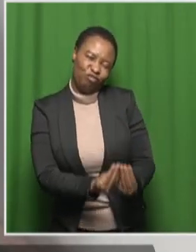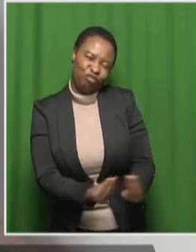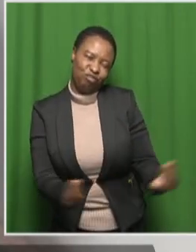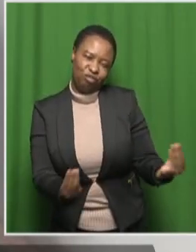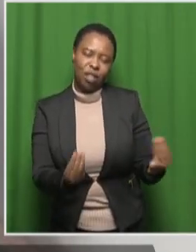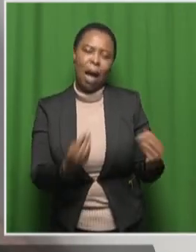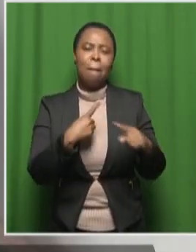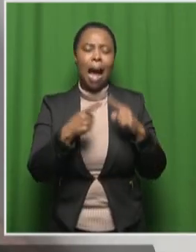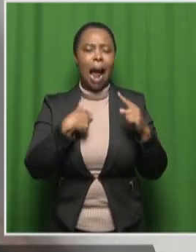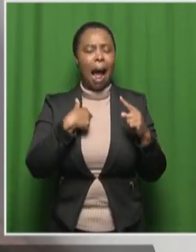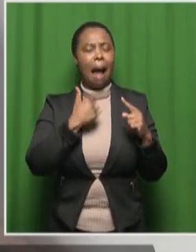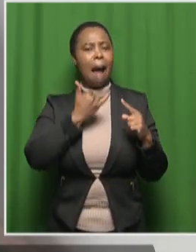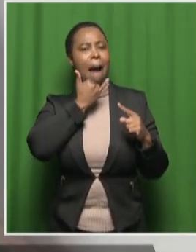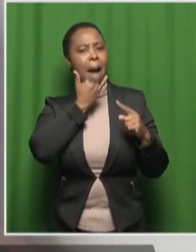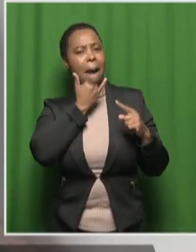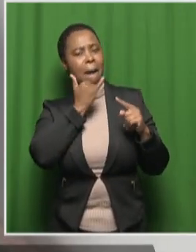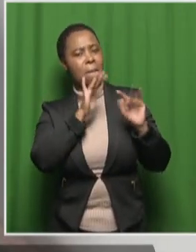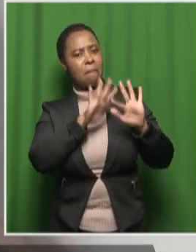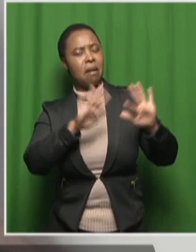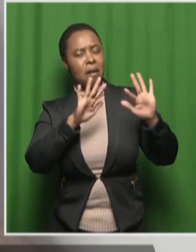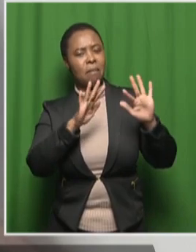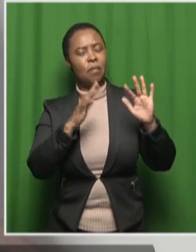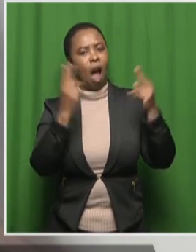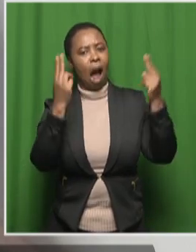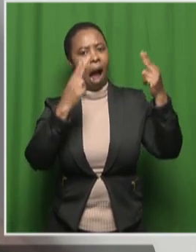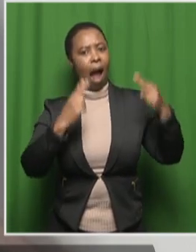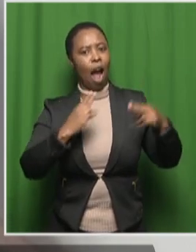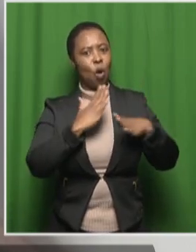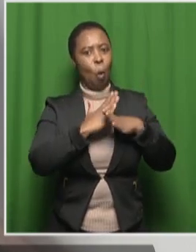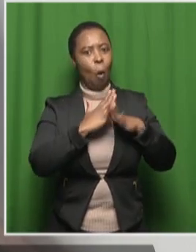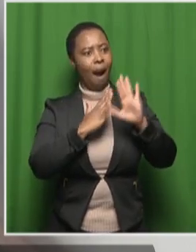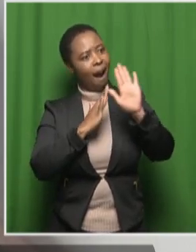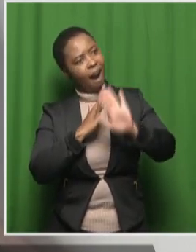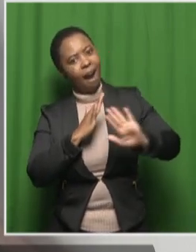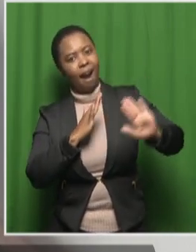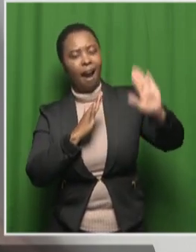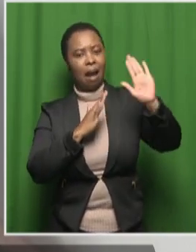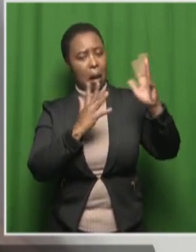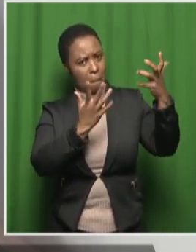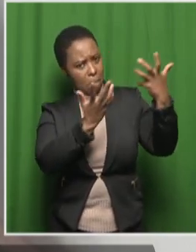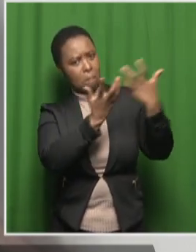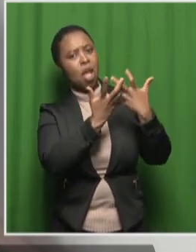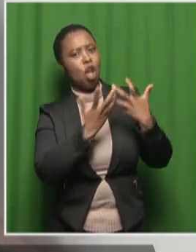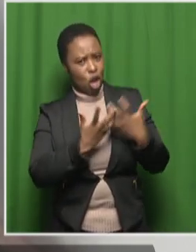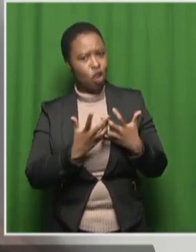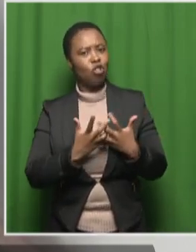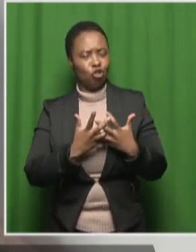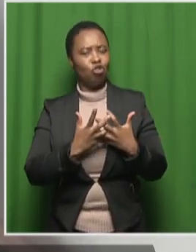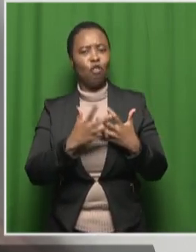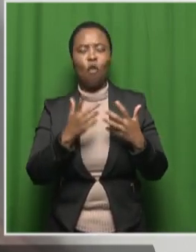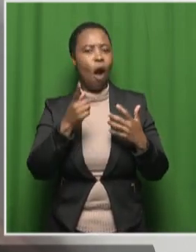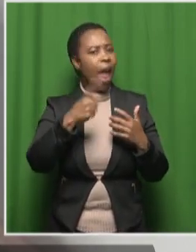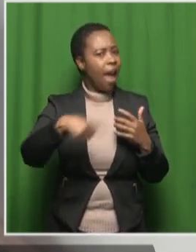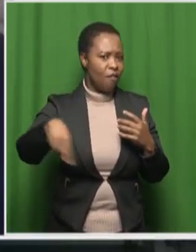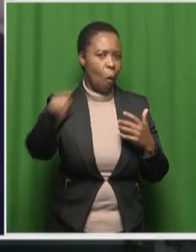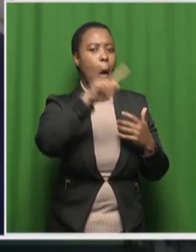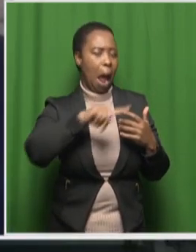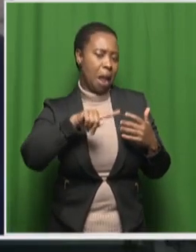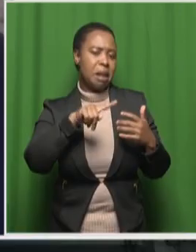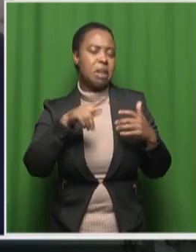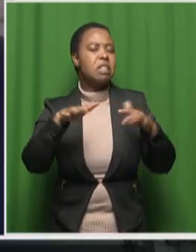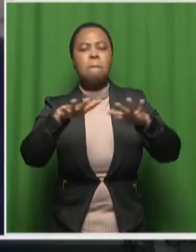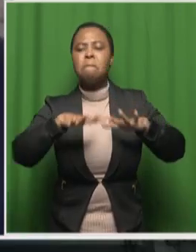overall end of the artwork worked for any space or any person, really. Well, there